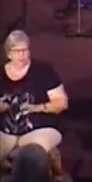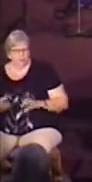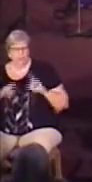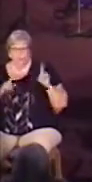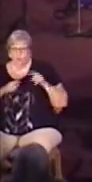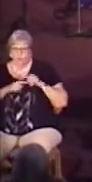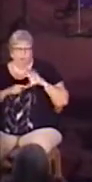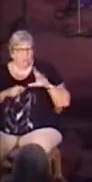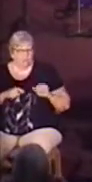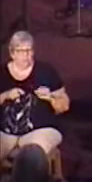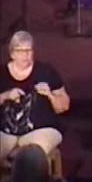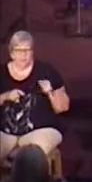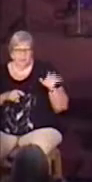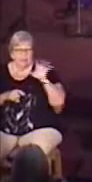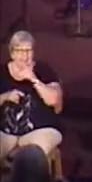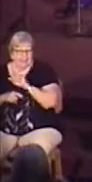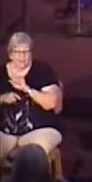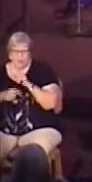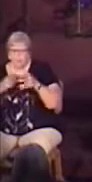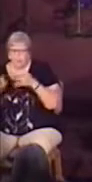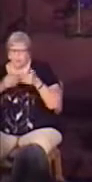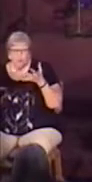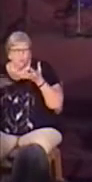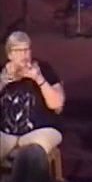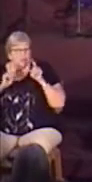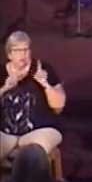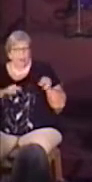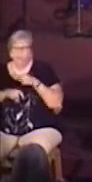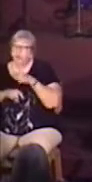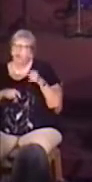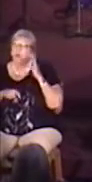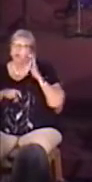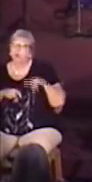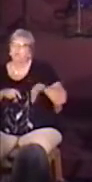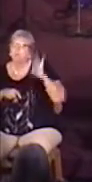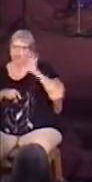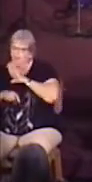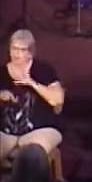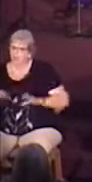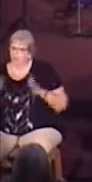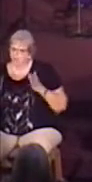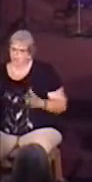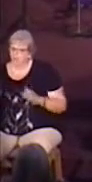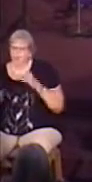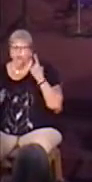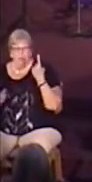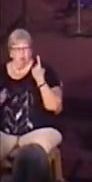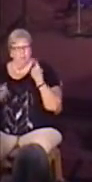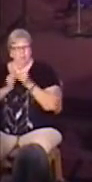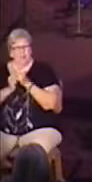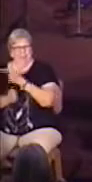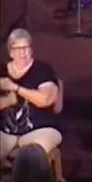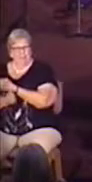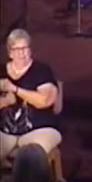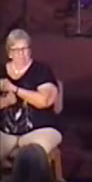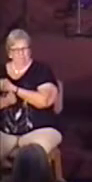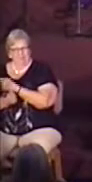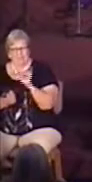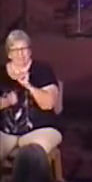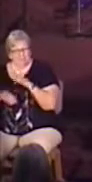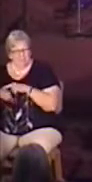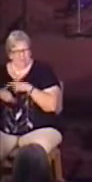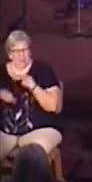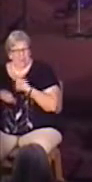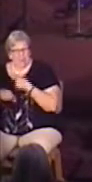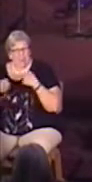Africa, Asia, China, wherever that you want to go, you will find a Christian, and you are one with them. And at the same time, we've